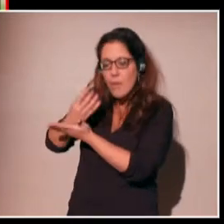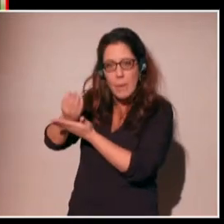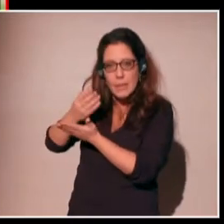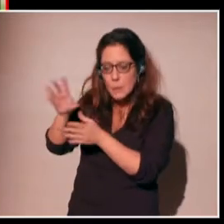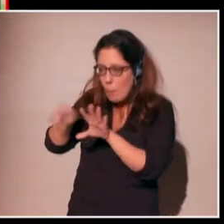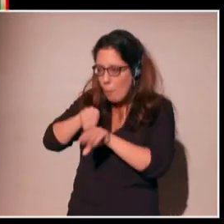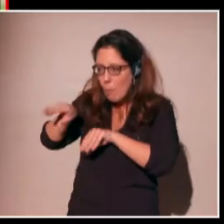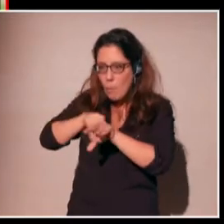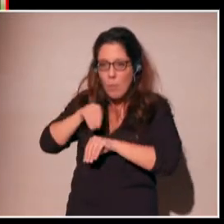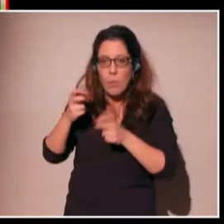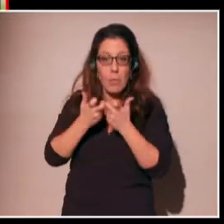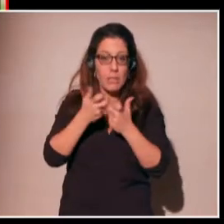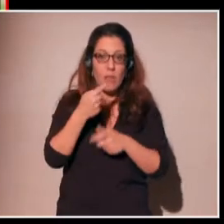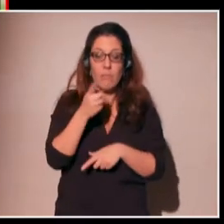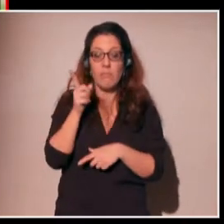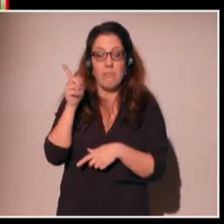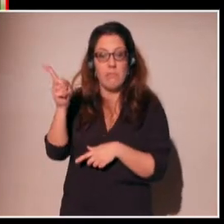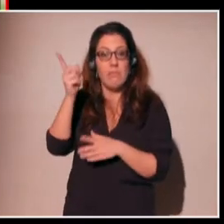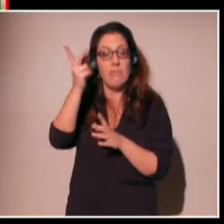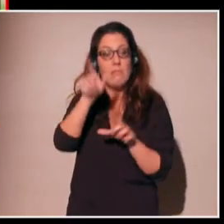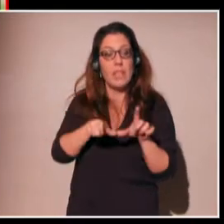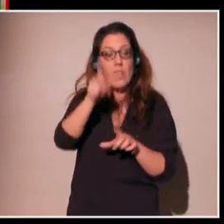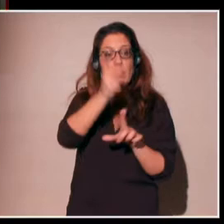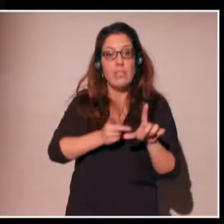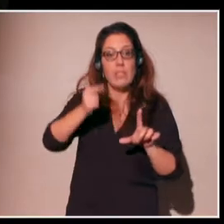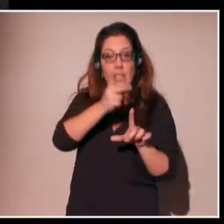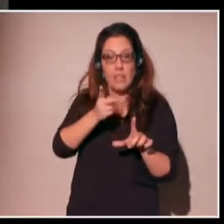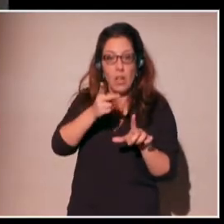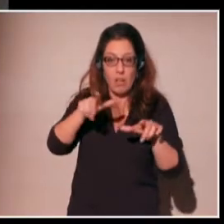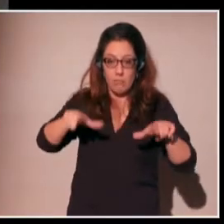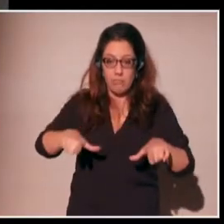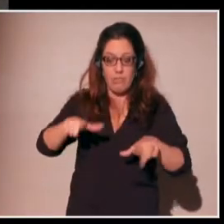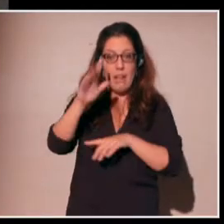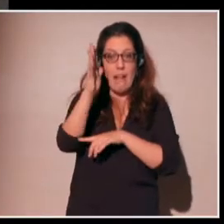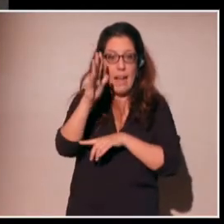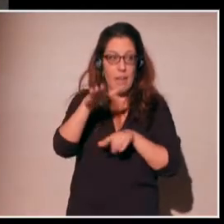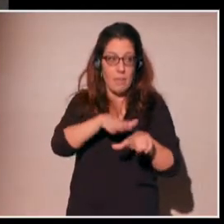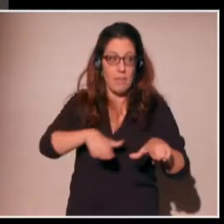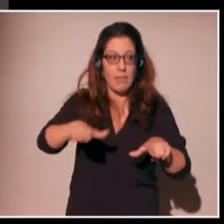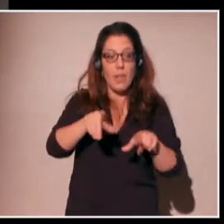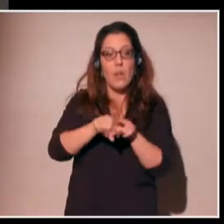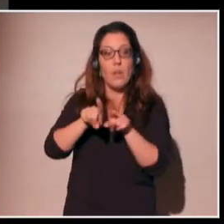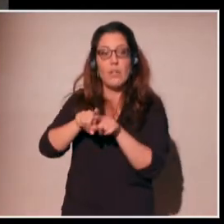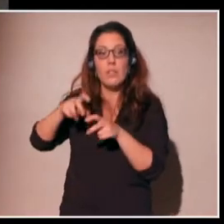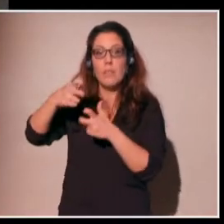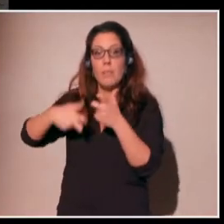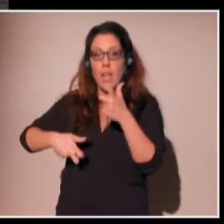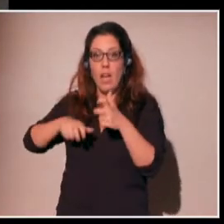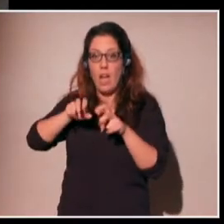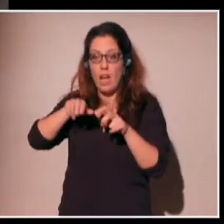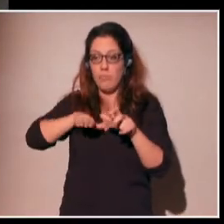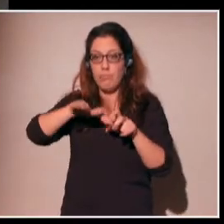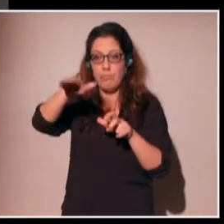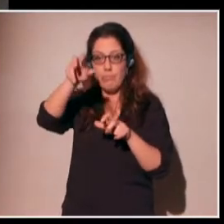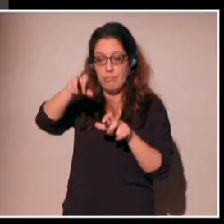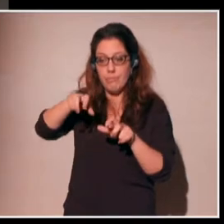and stone on slopes. If you learn this with a statistical model, then you can move your little forest, and the trees will always